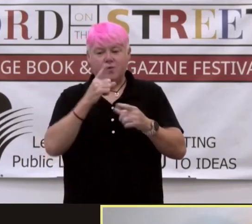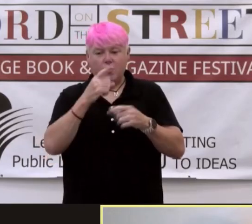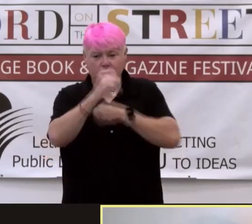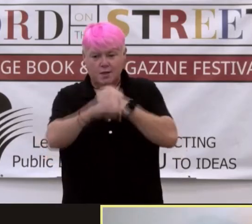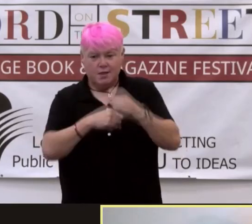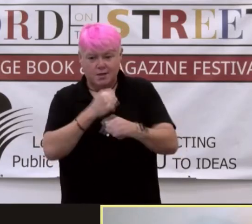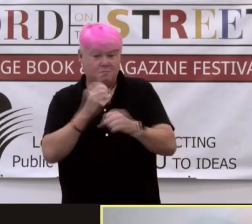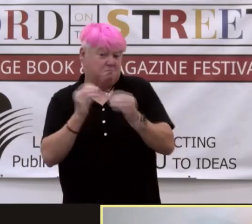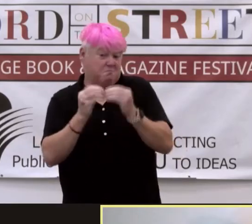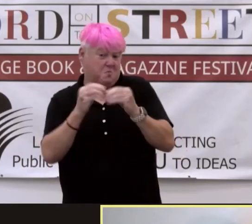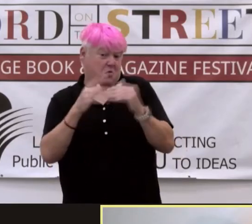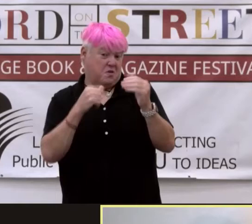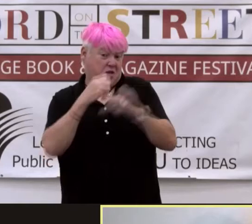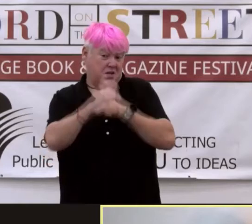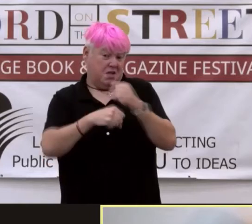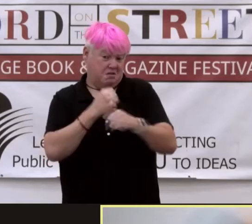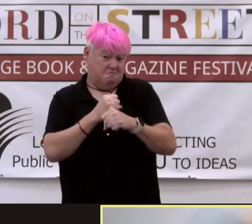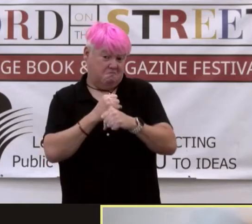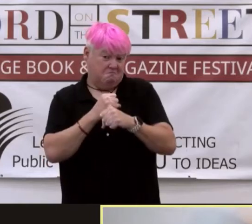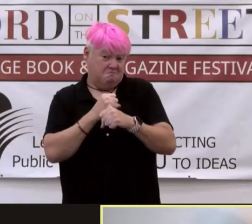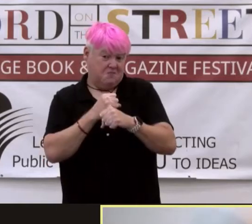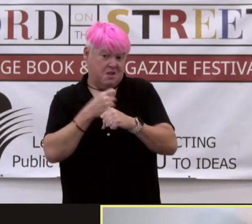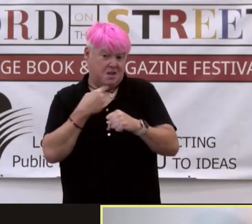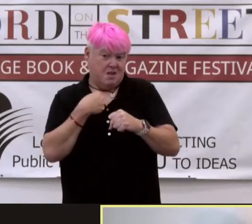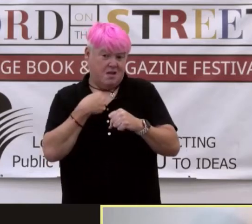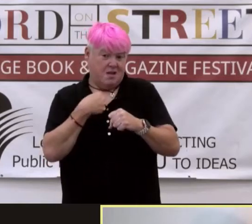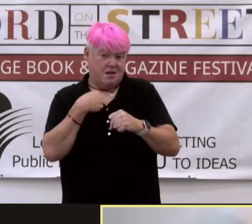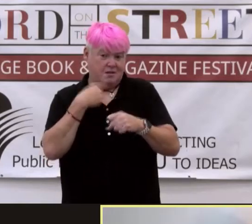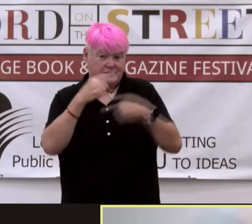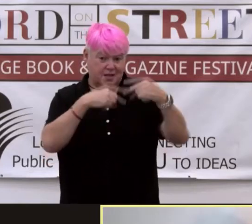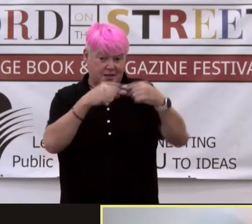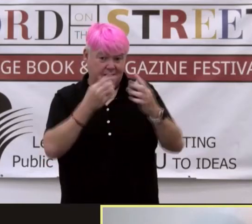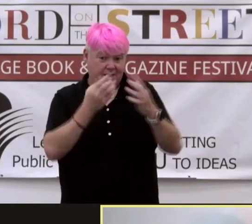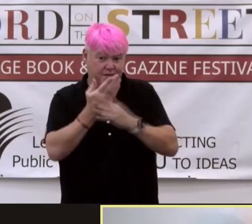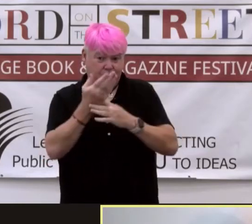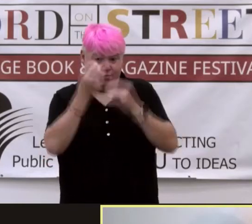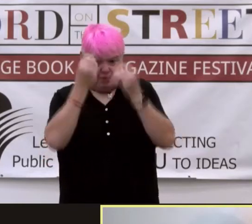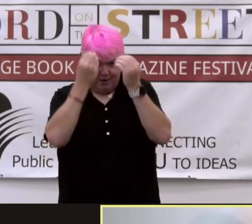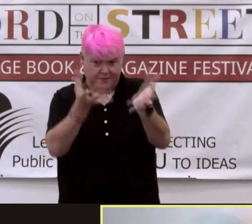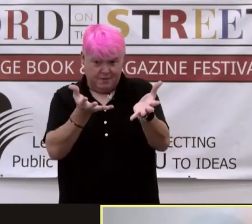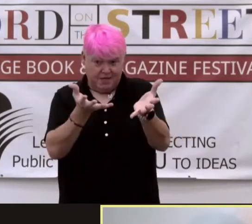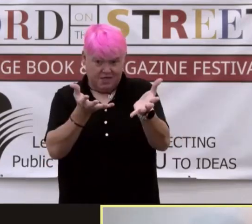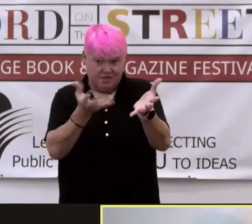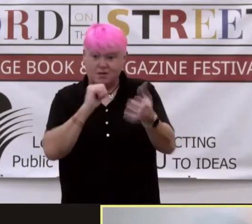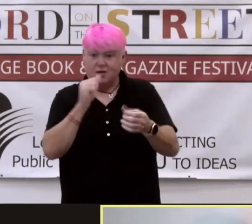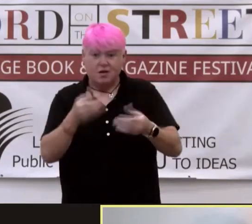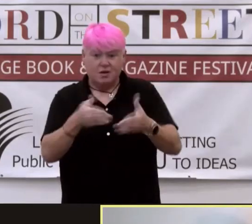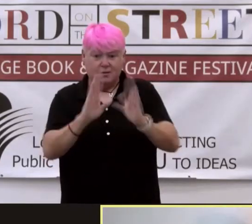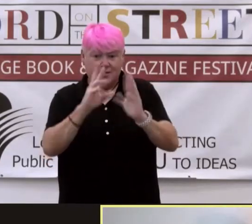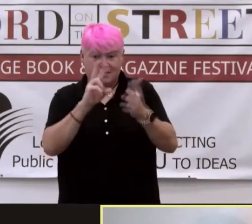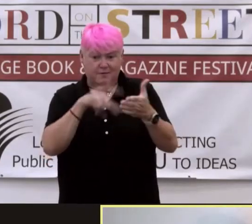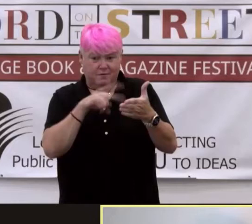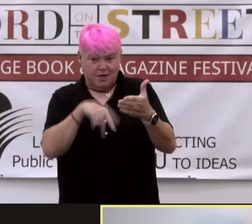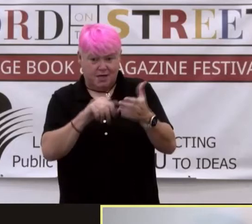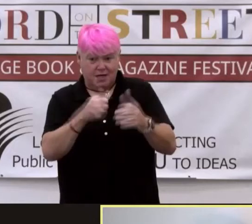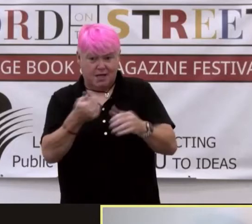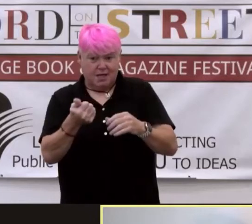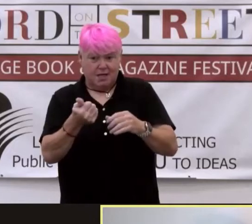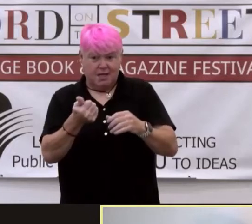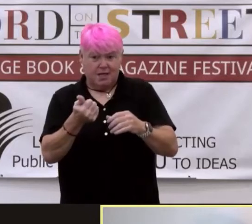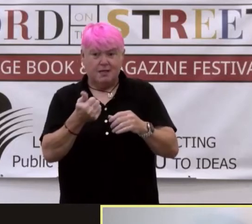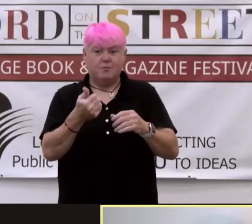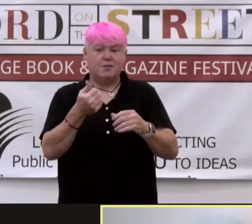more than a year, I was just constantly cycling through information. I would not let myself really read anything that wasn't about